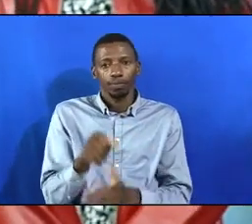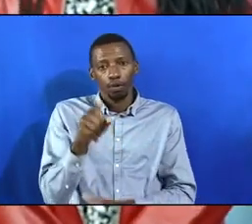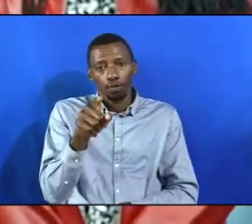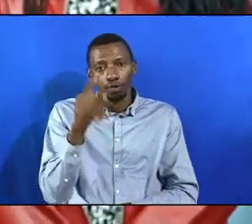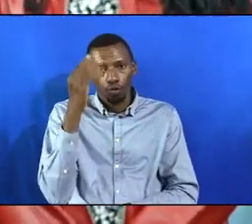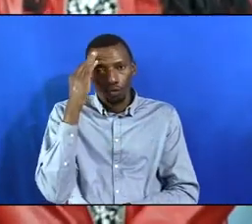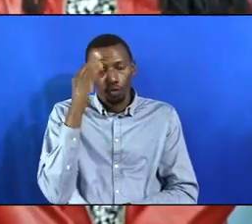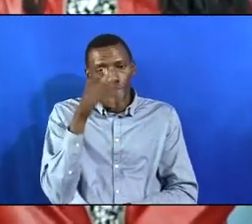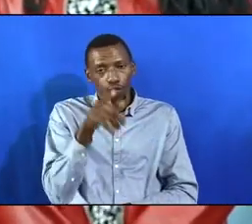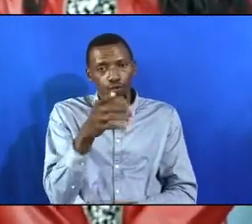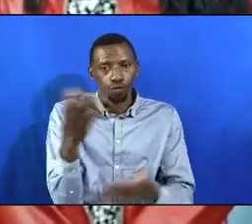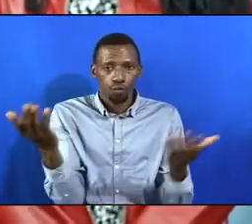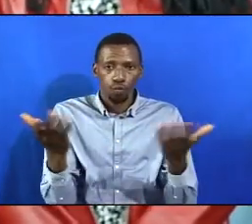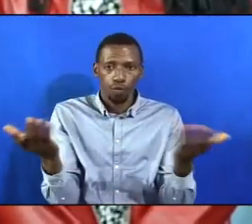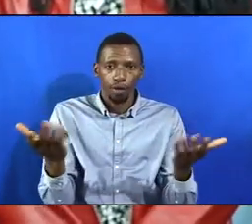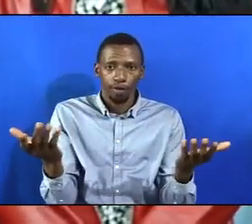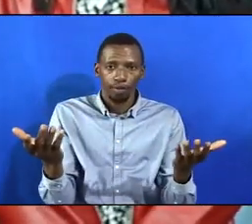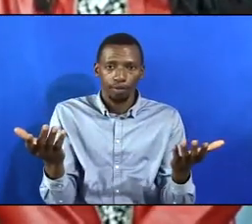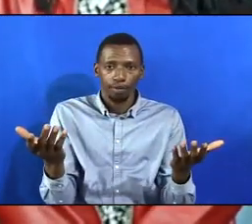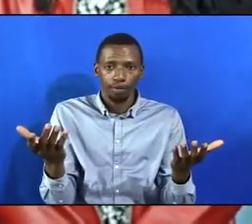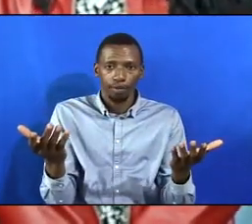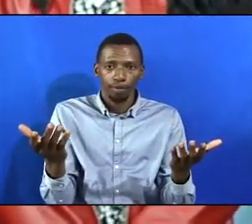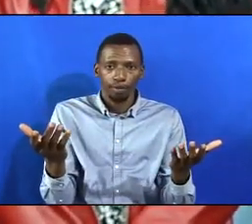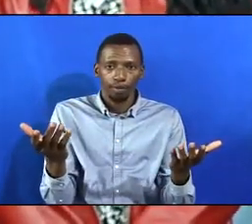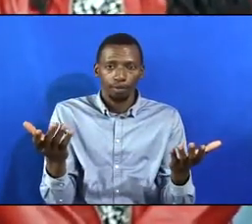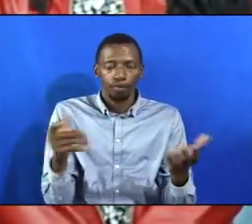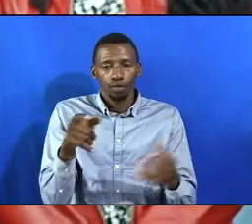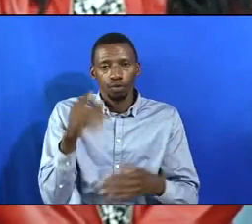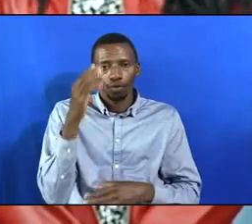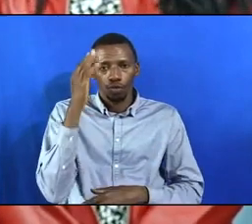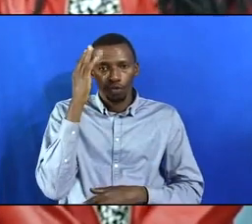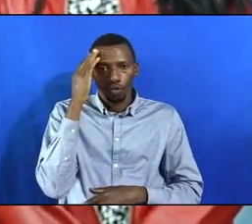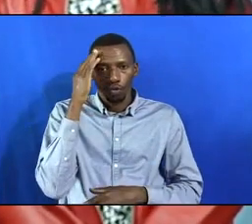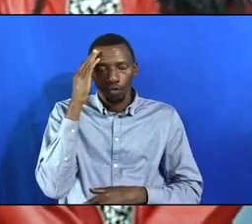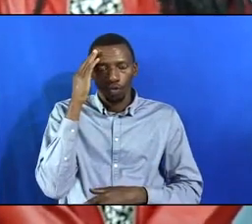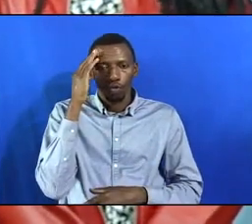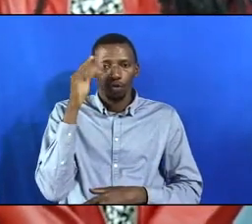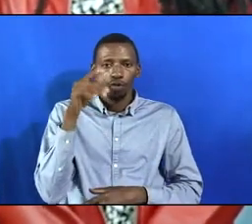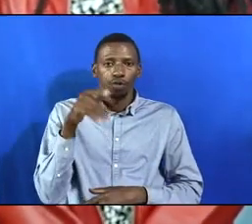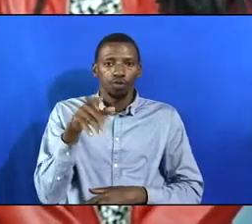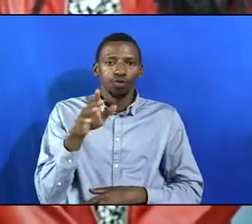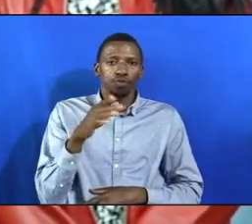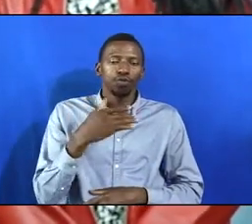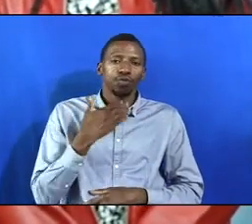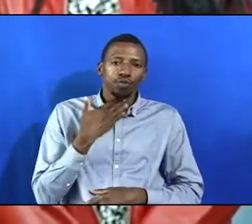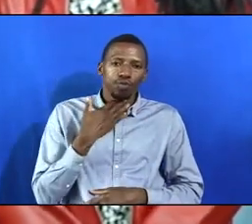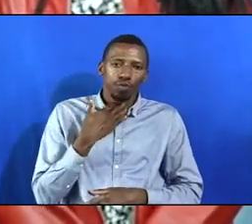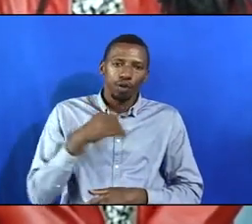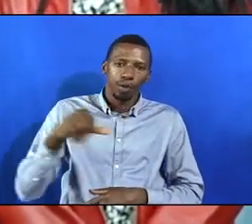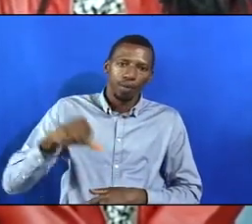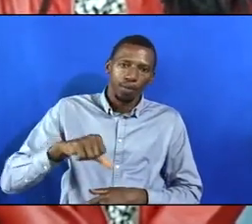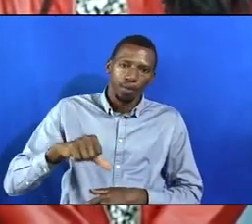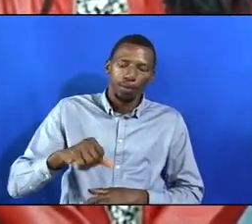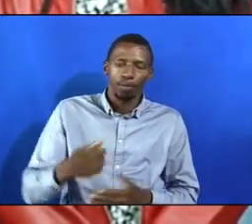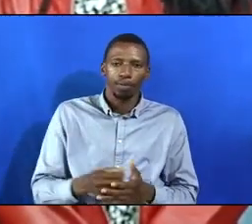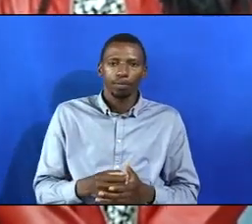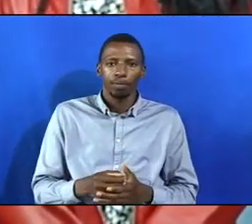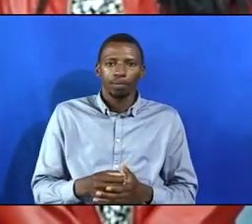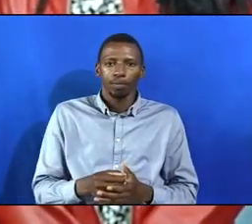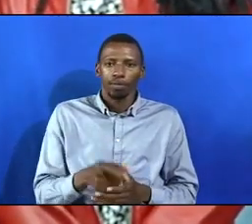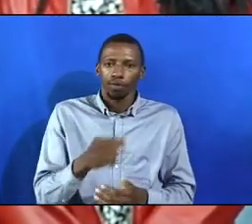are. You are captured by your lusts. You are captured by your immorality. You are captured by